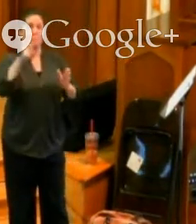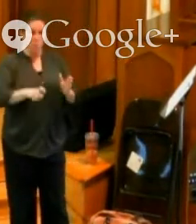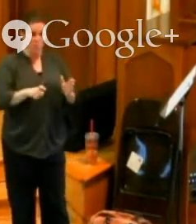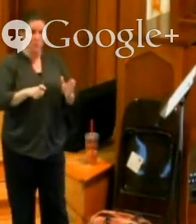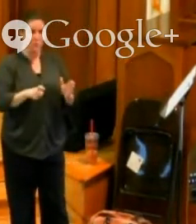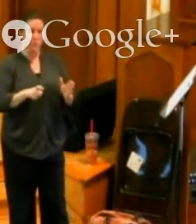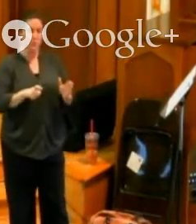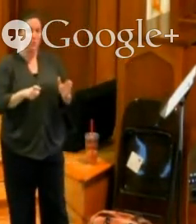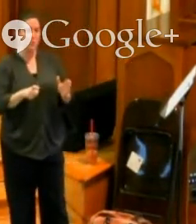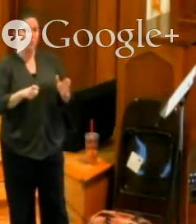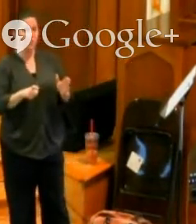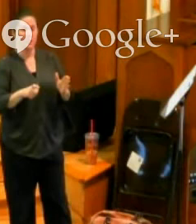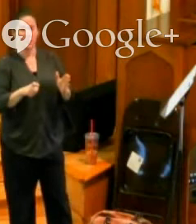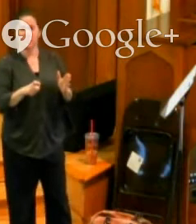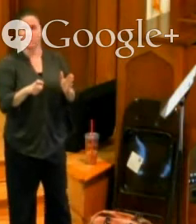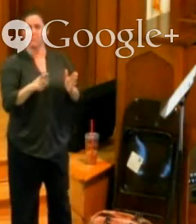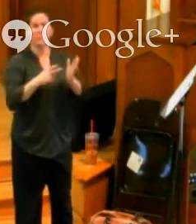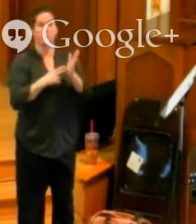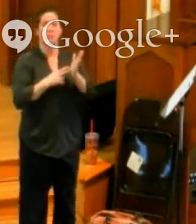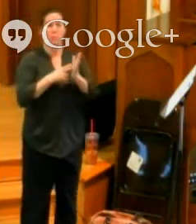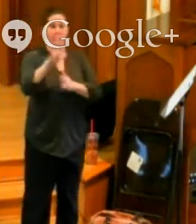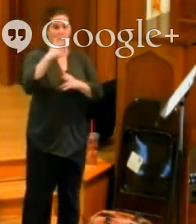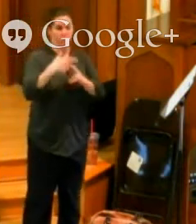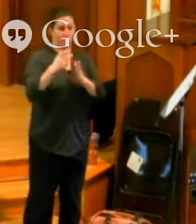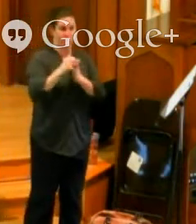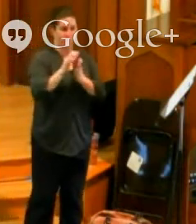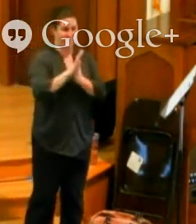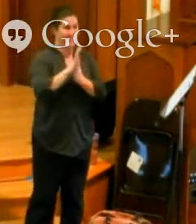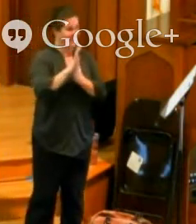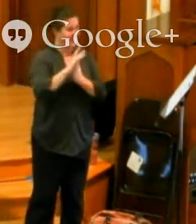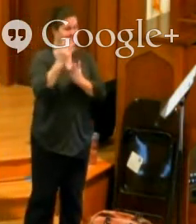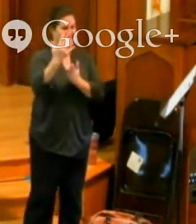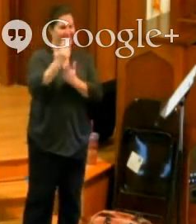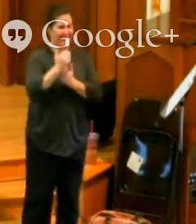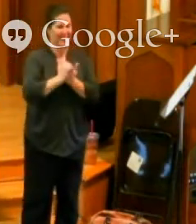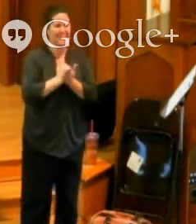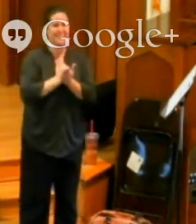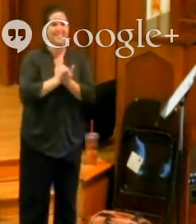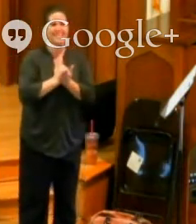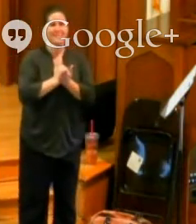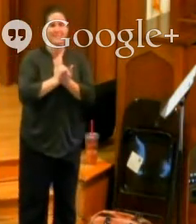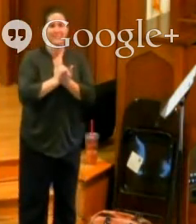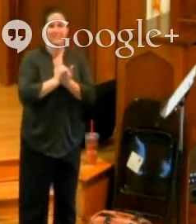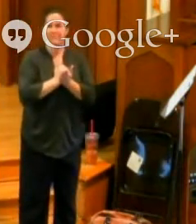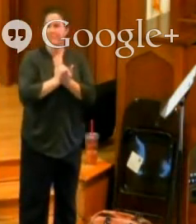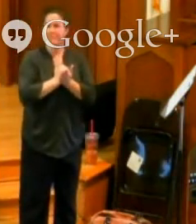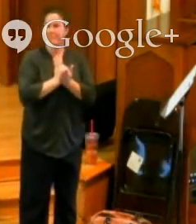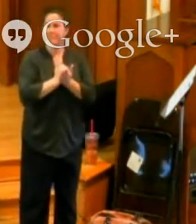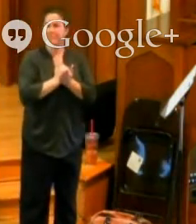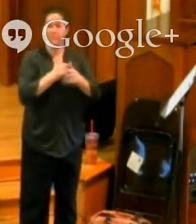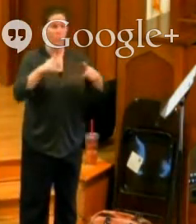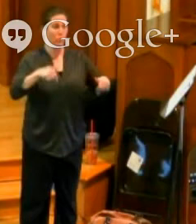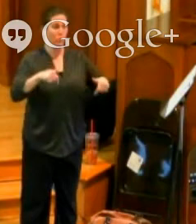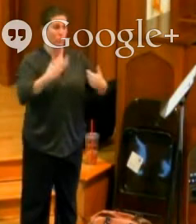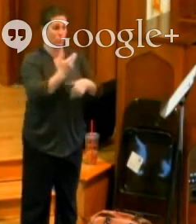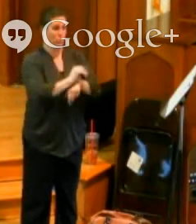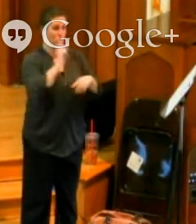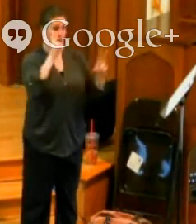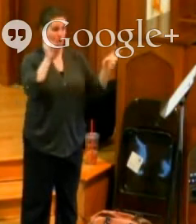then be sure they know and they have your name on the waiting list or you get your copy of that DVD. So I'm excited about the topic